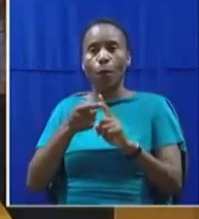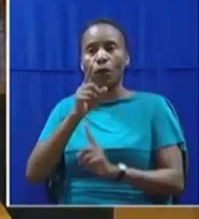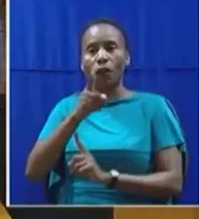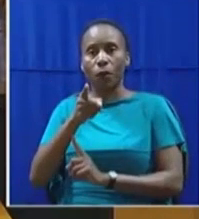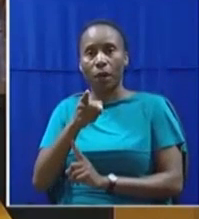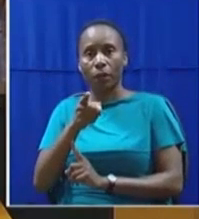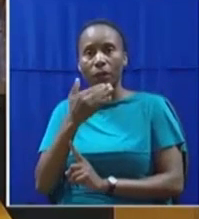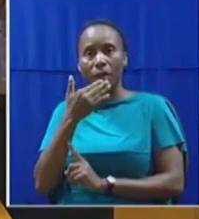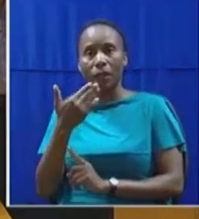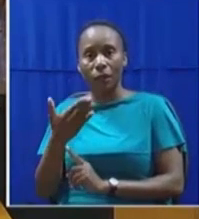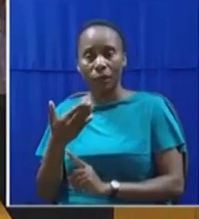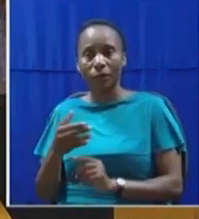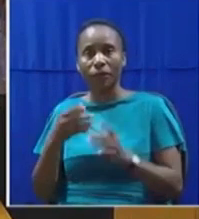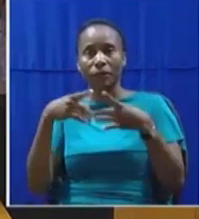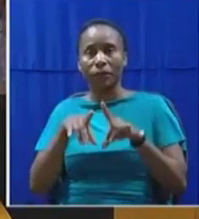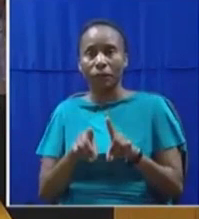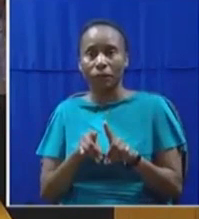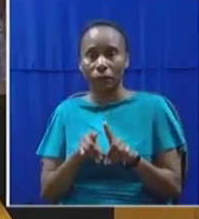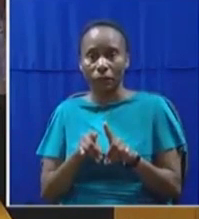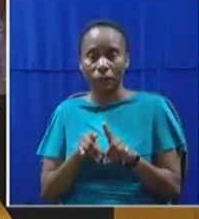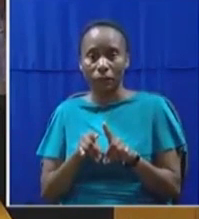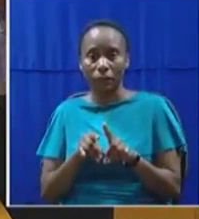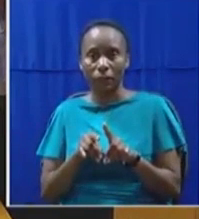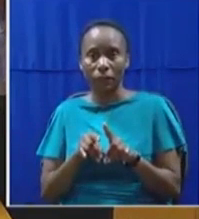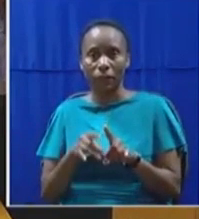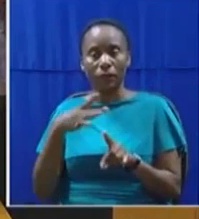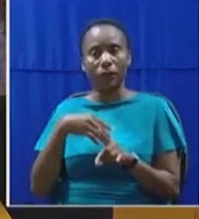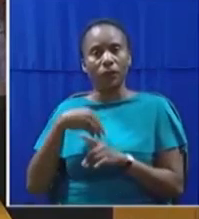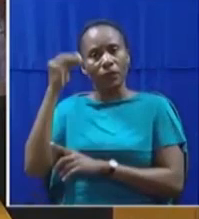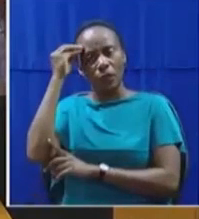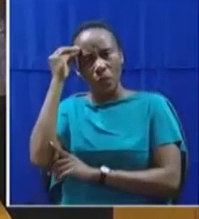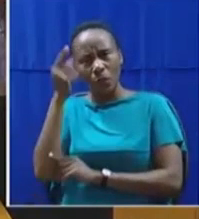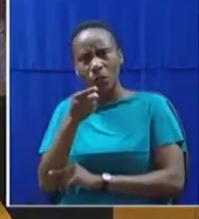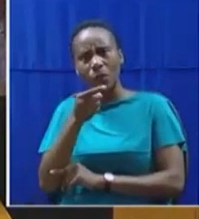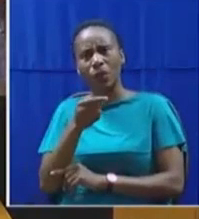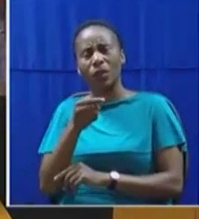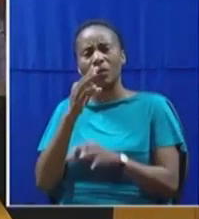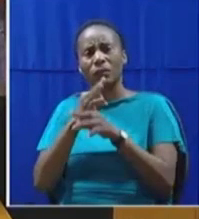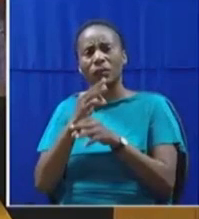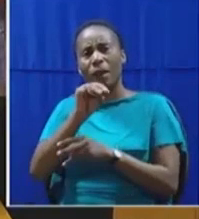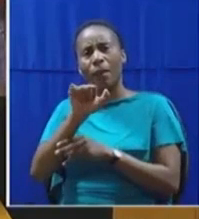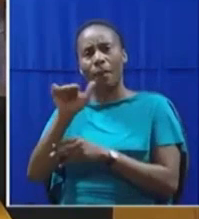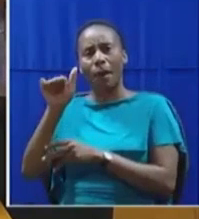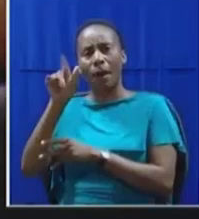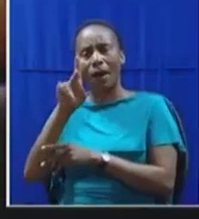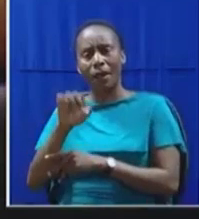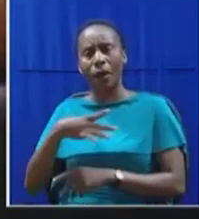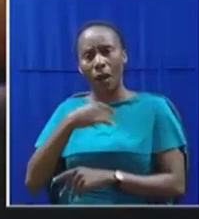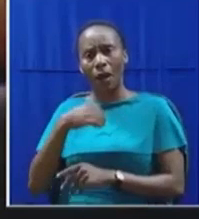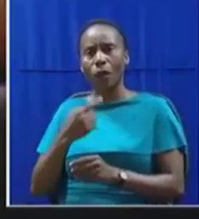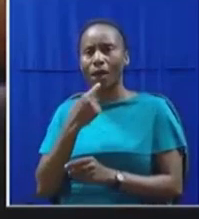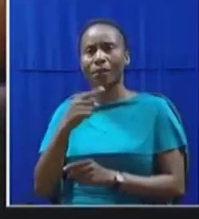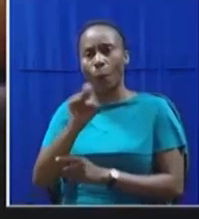sihlalo. Ngicela ukubuza if Honorable Mike is willing to take a question on his allegation Order, honorable about members.